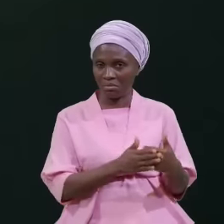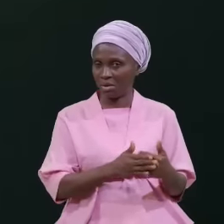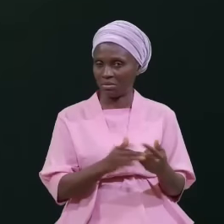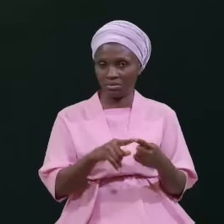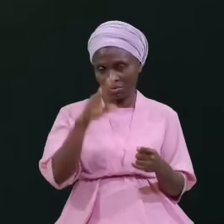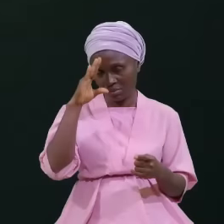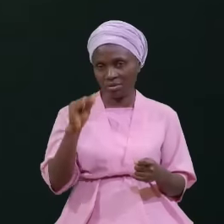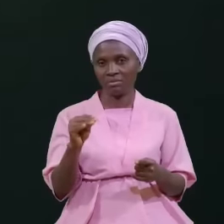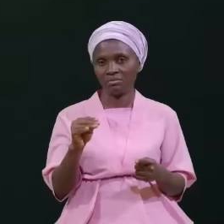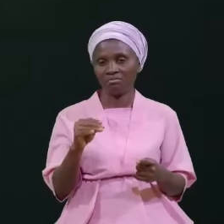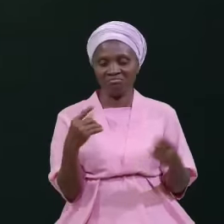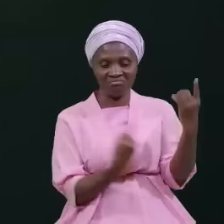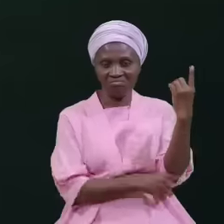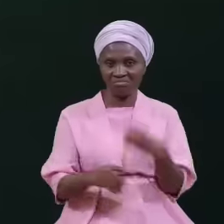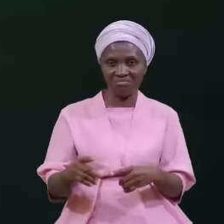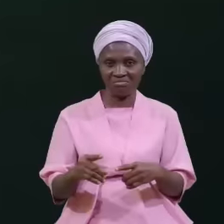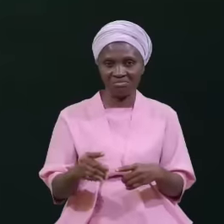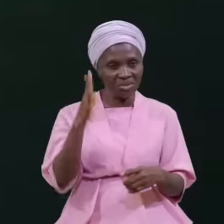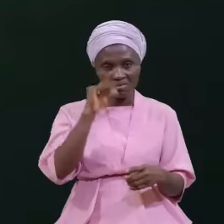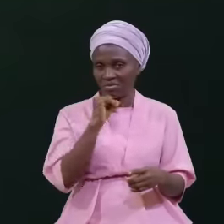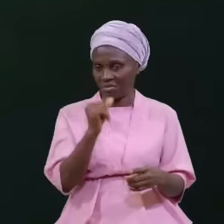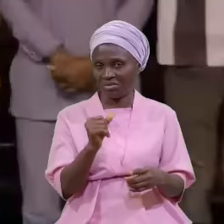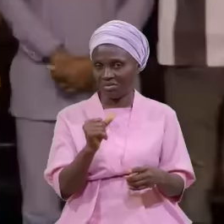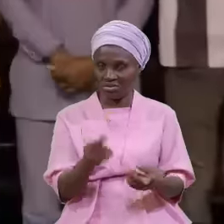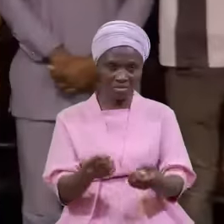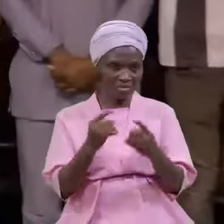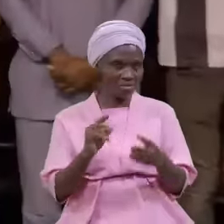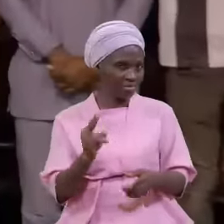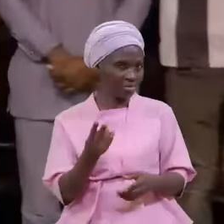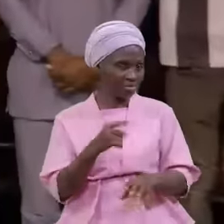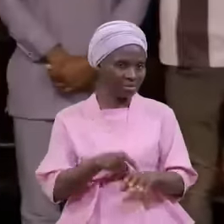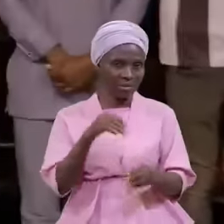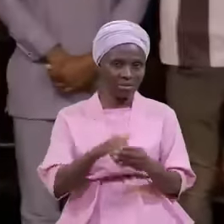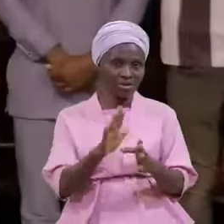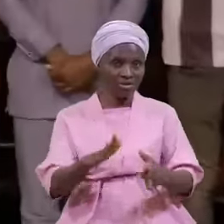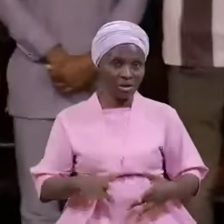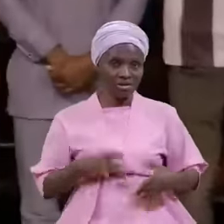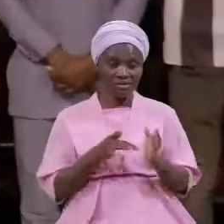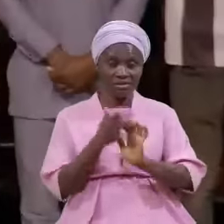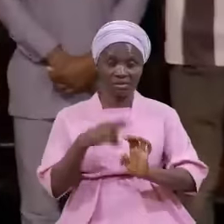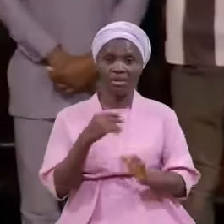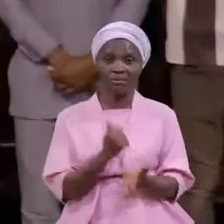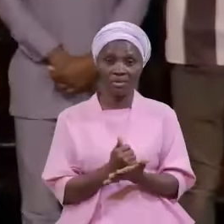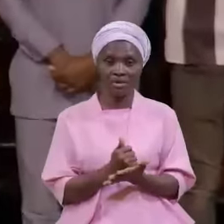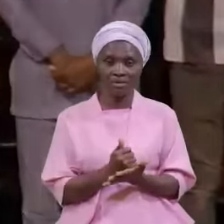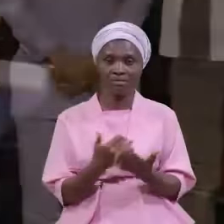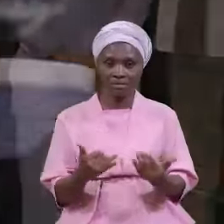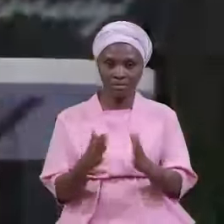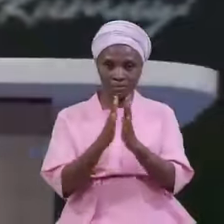Affliction will not rise the second time in your life. Let's pray together.